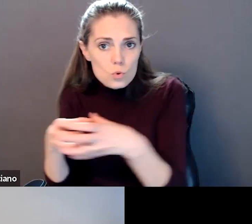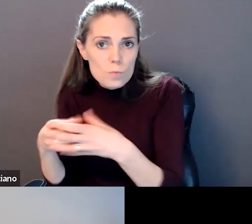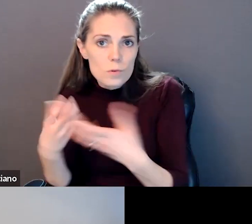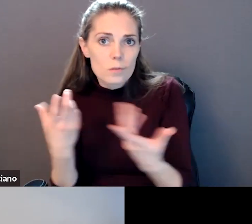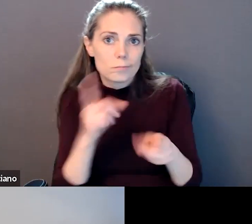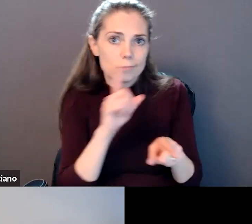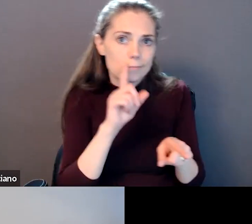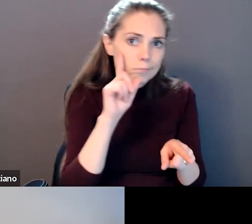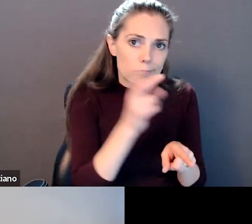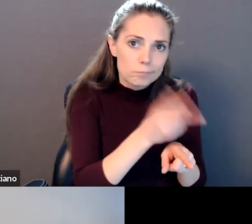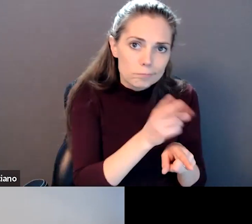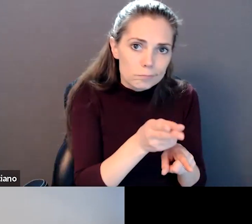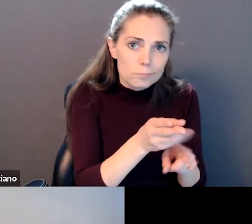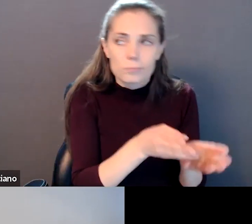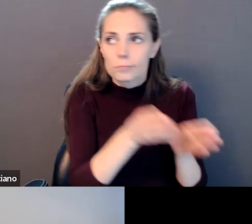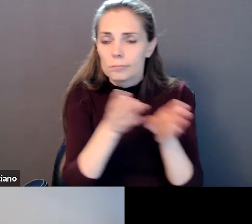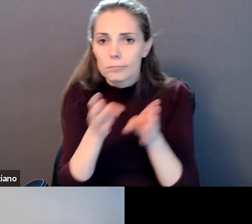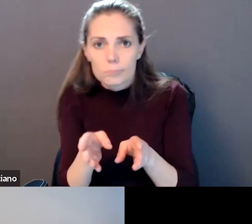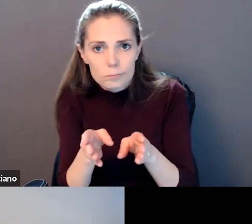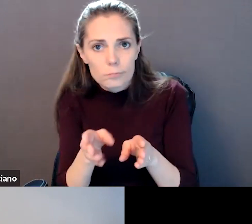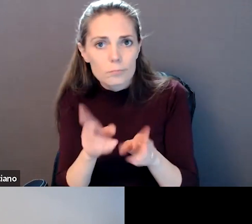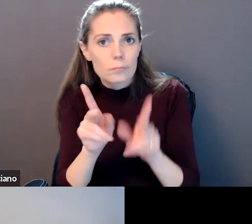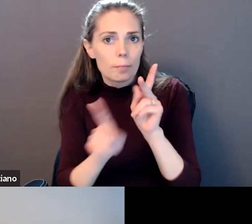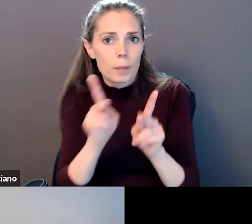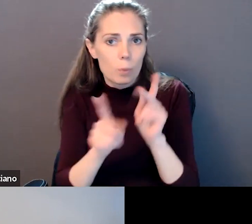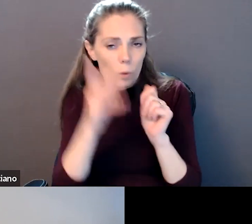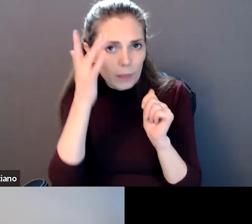hearing community, those with intellectual